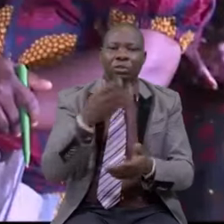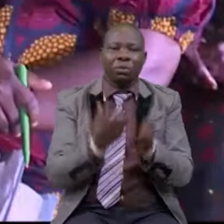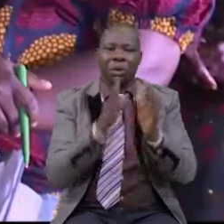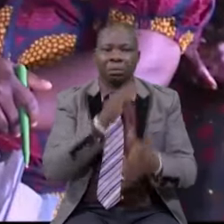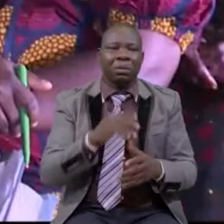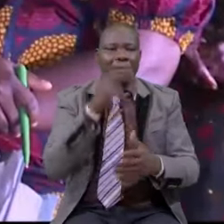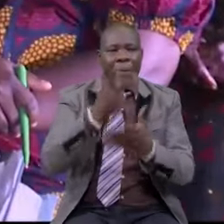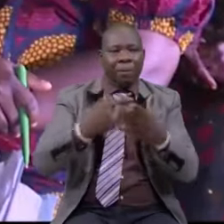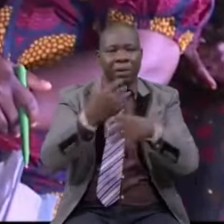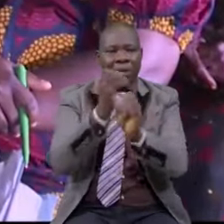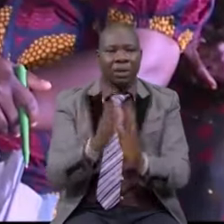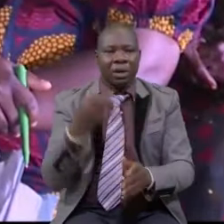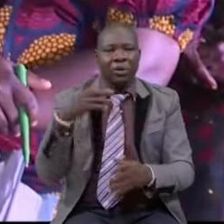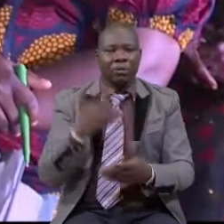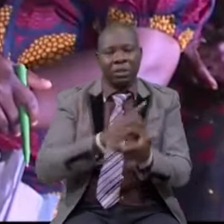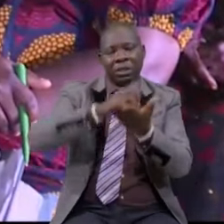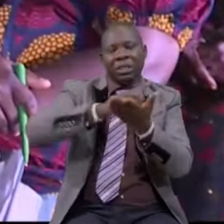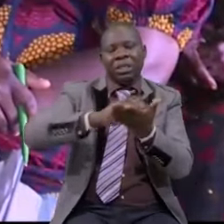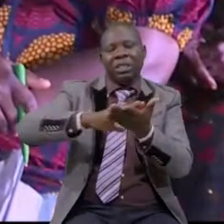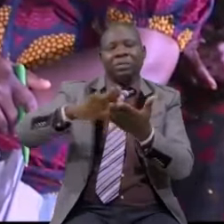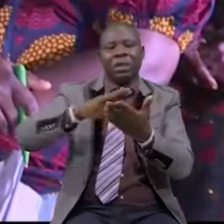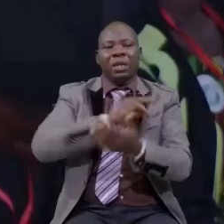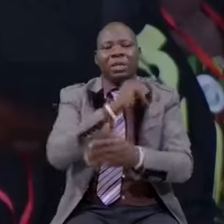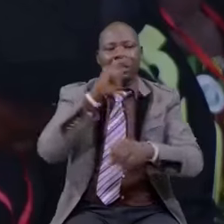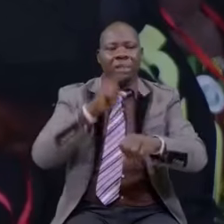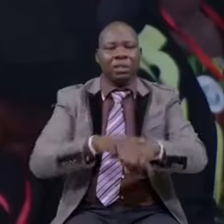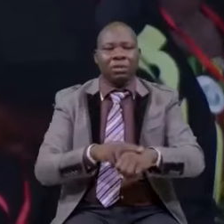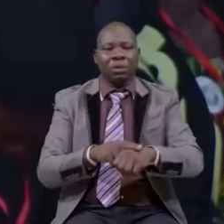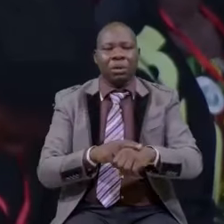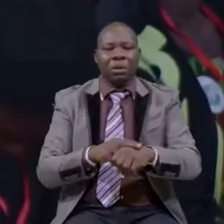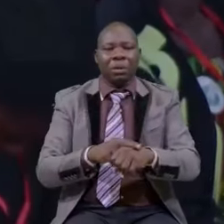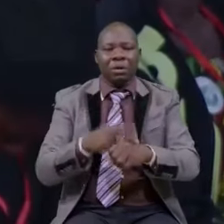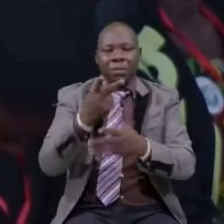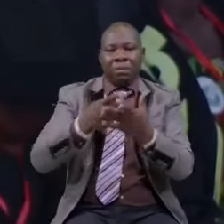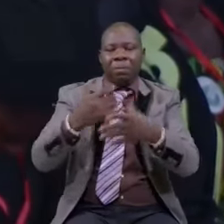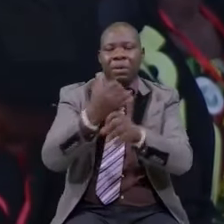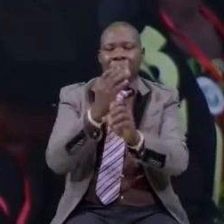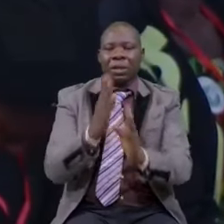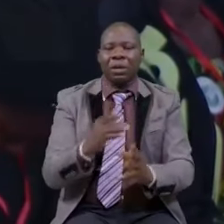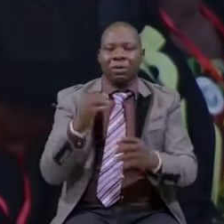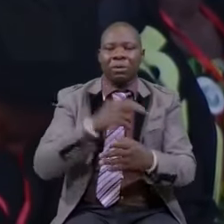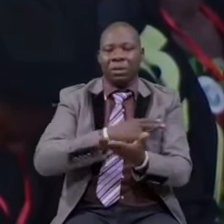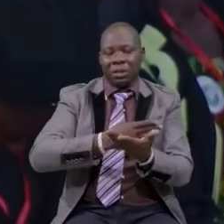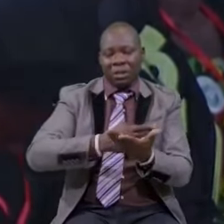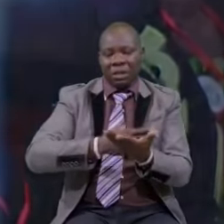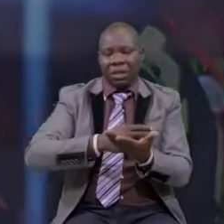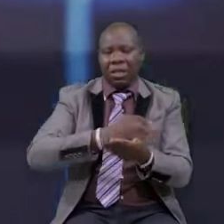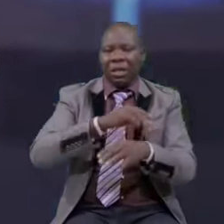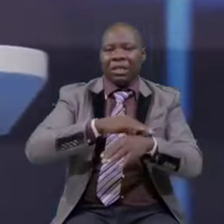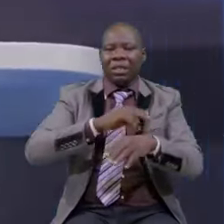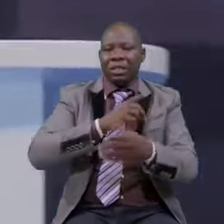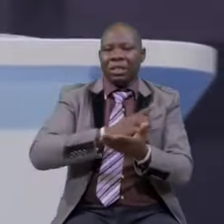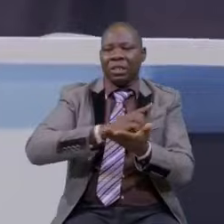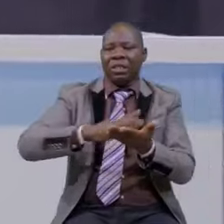nature. Partakers of the divine nature. Why do I carry